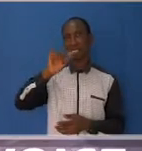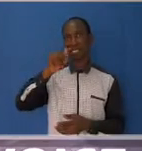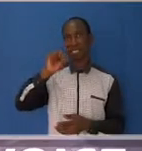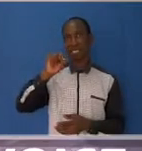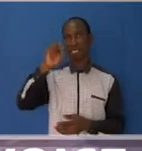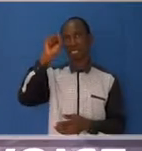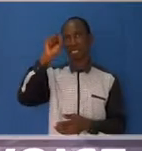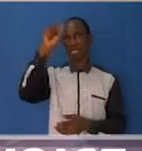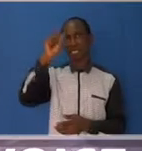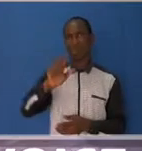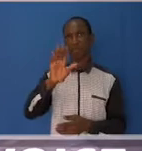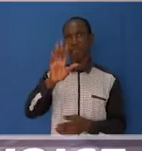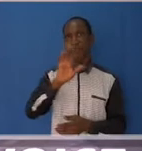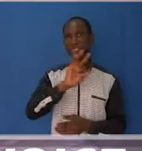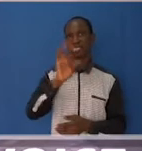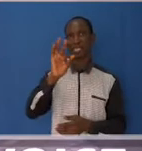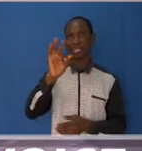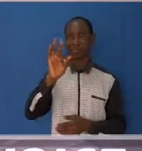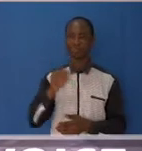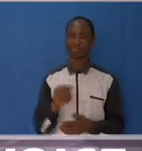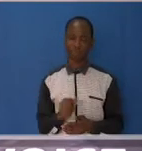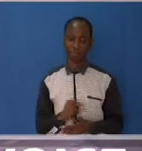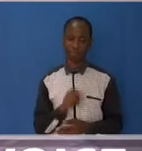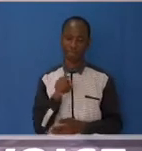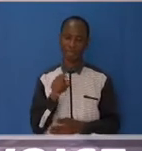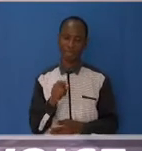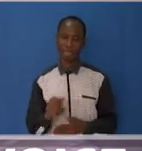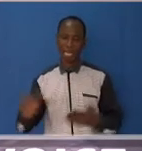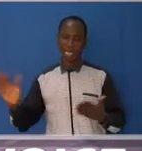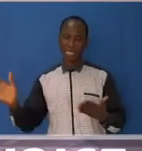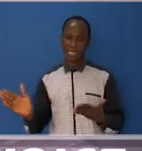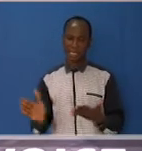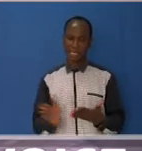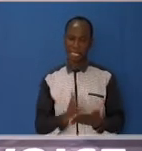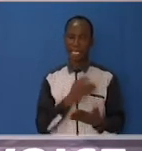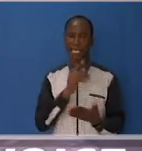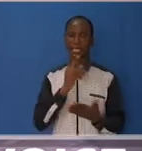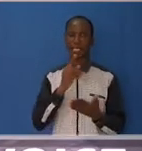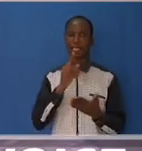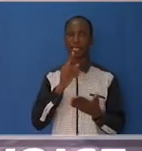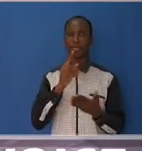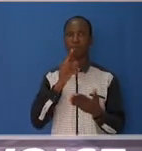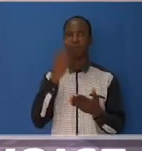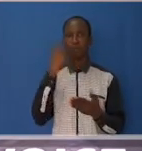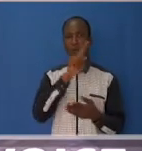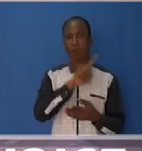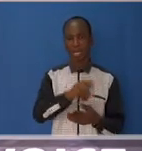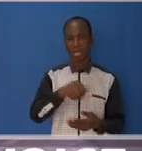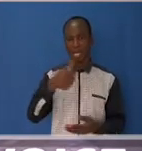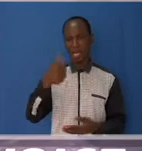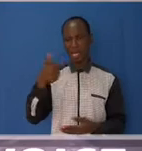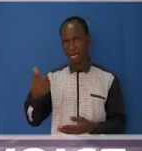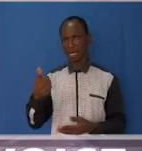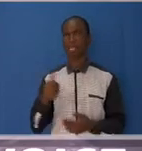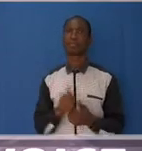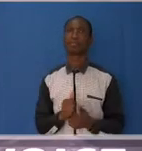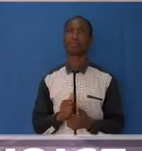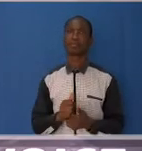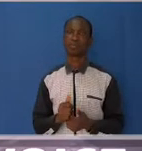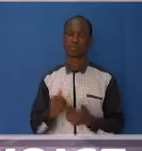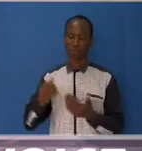says, speaking to one another in psalms and hymns and spiritual songs, singing and